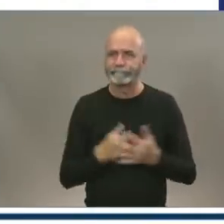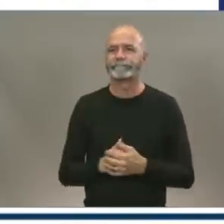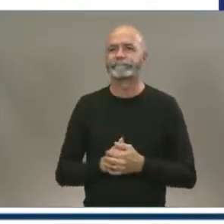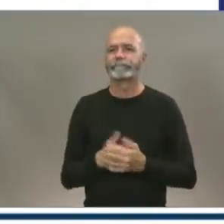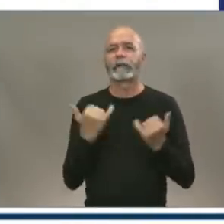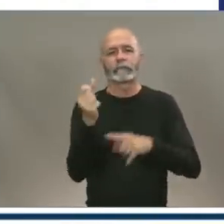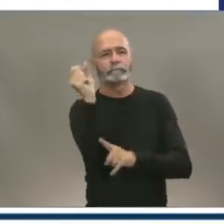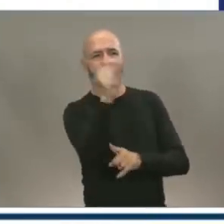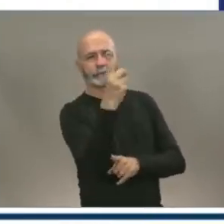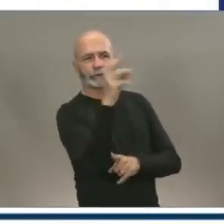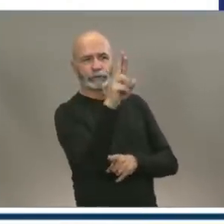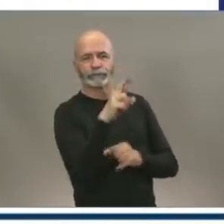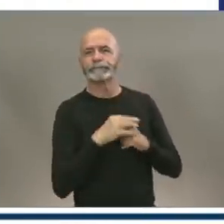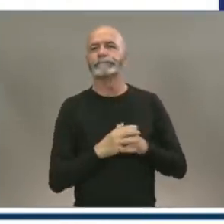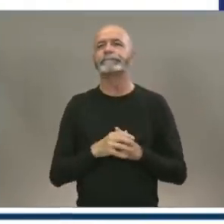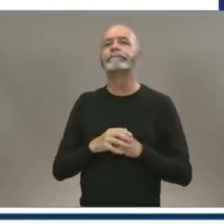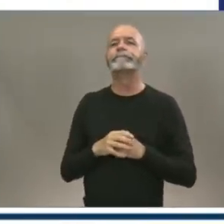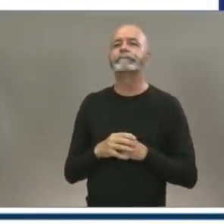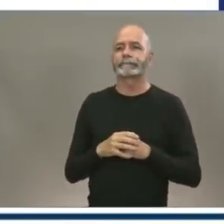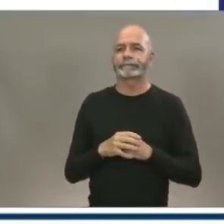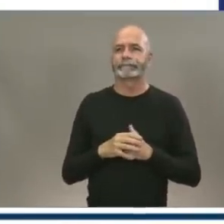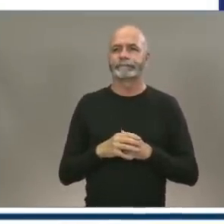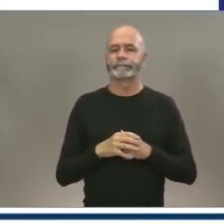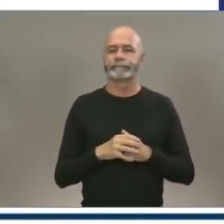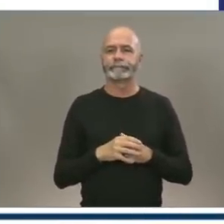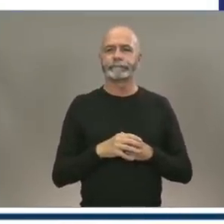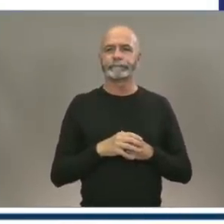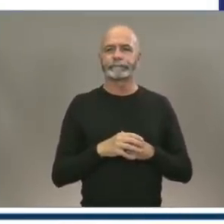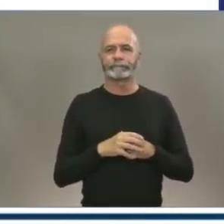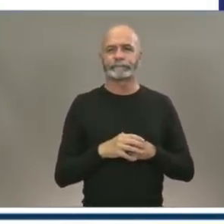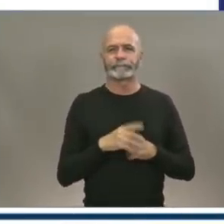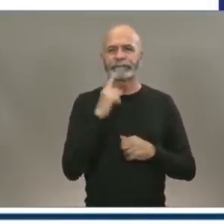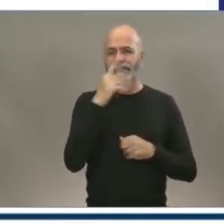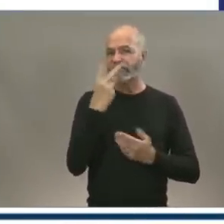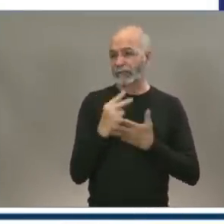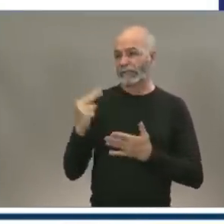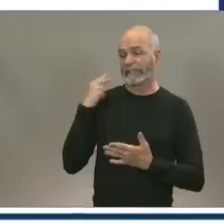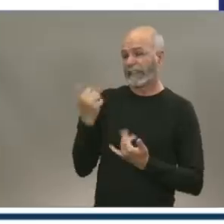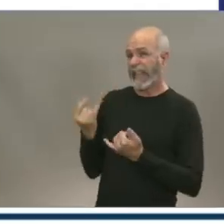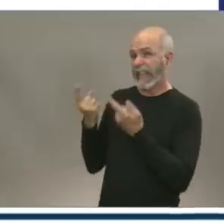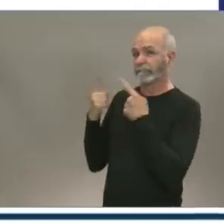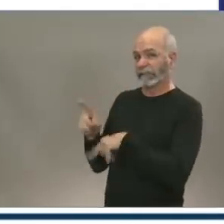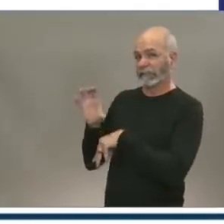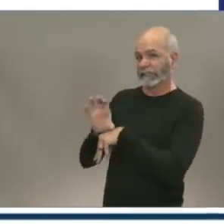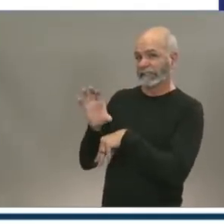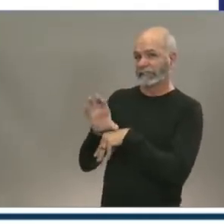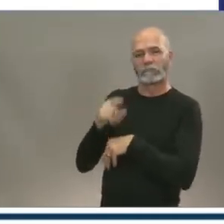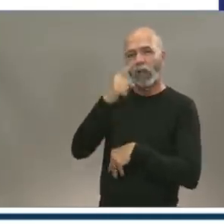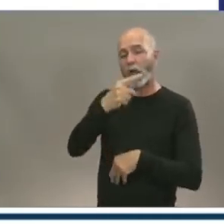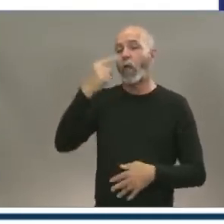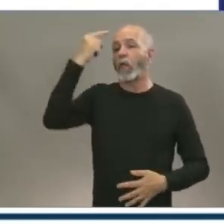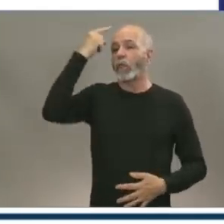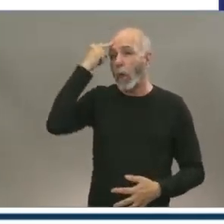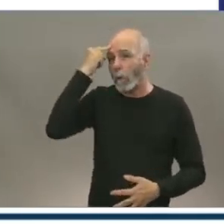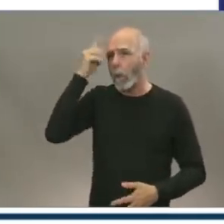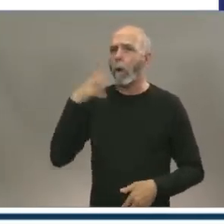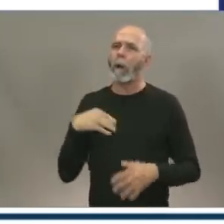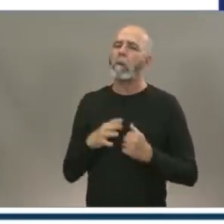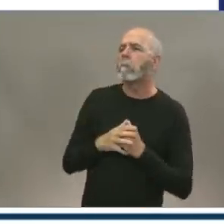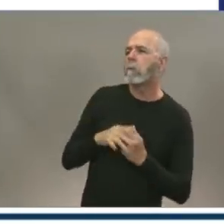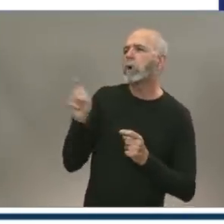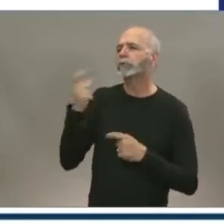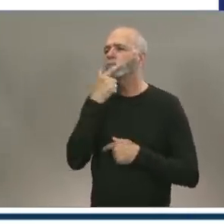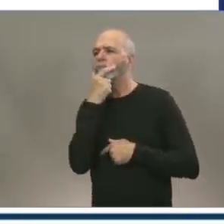when we first heard you talk about this church event, you said that you didn't think punitive action was the right response. What has changed since